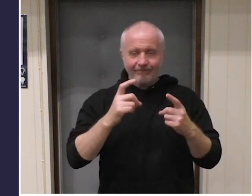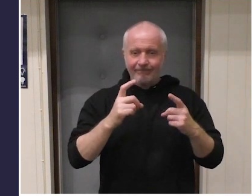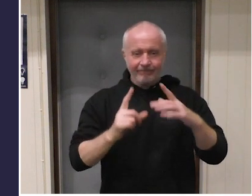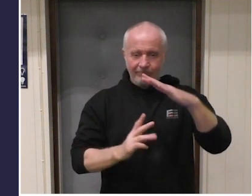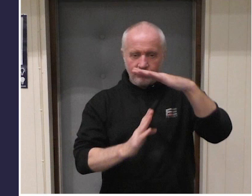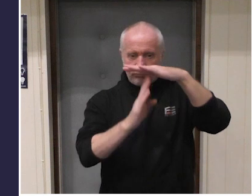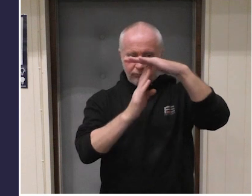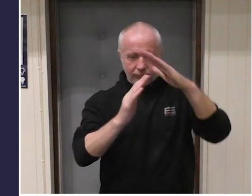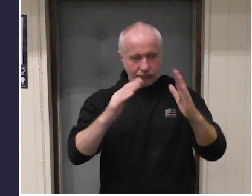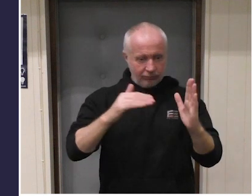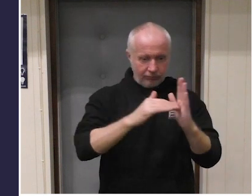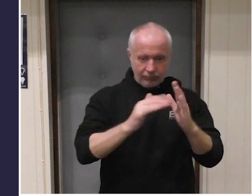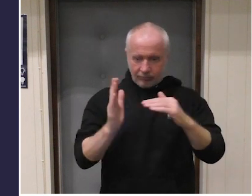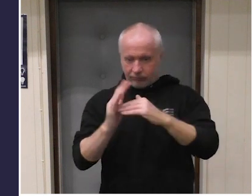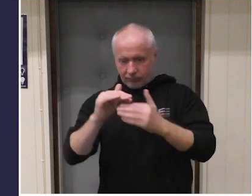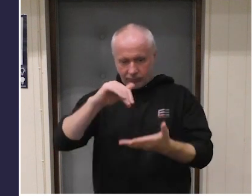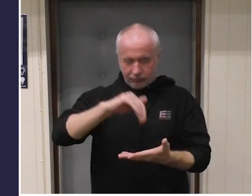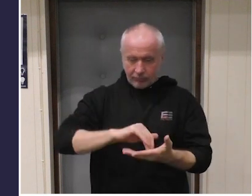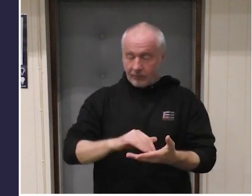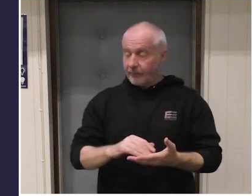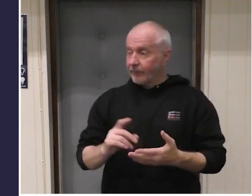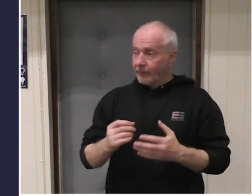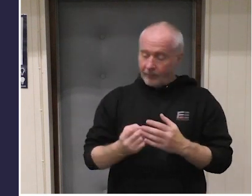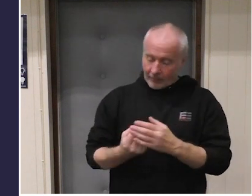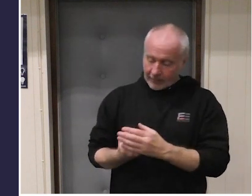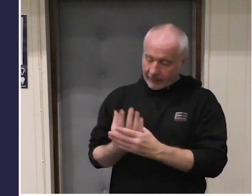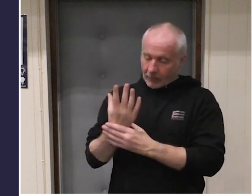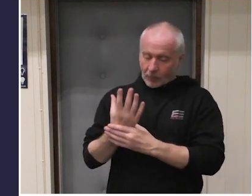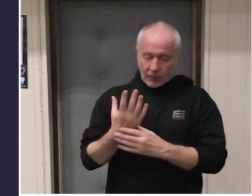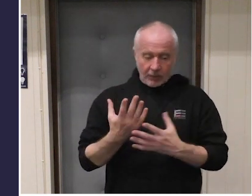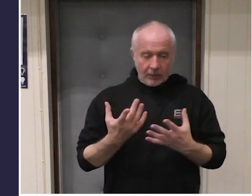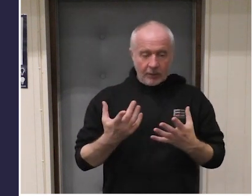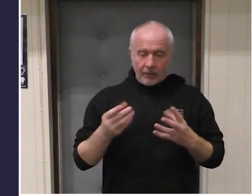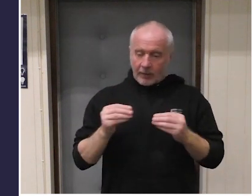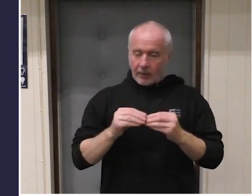So this talk is about evolution and biology. So